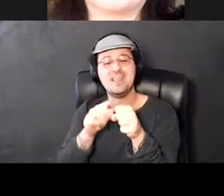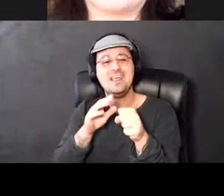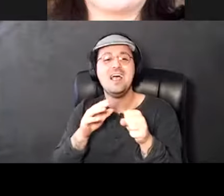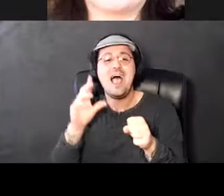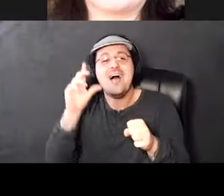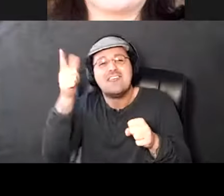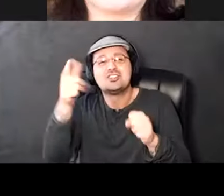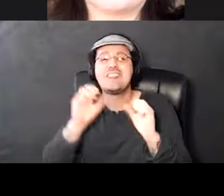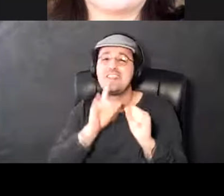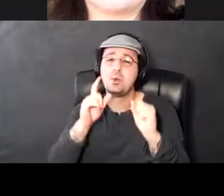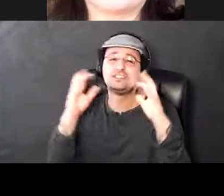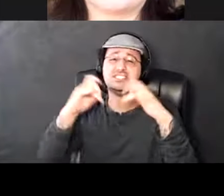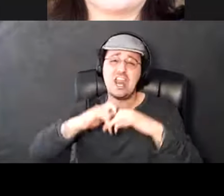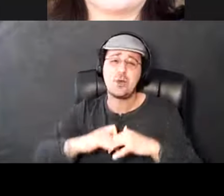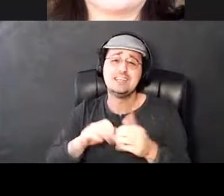can degenerate and die.